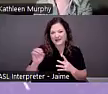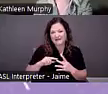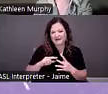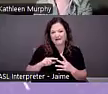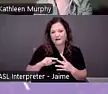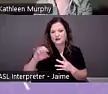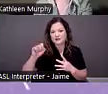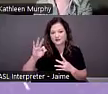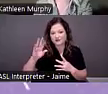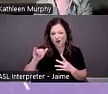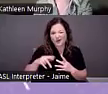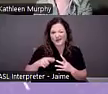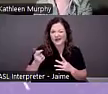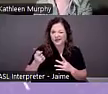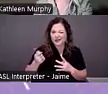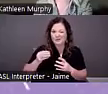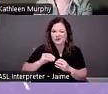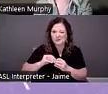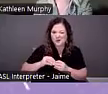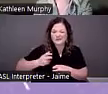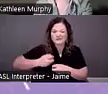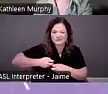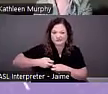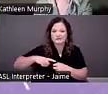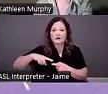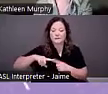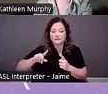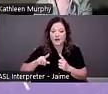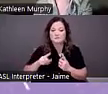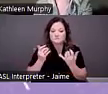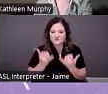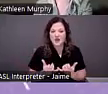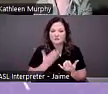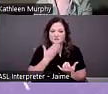we made it work with those 2. Okay.